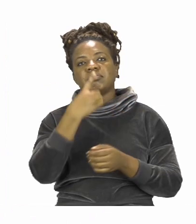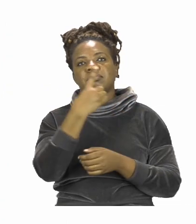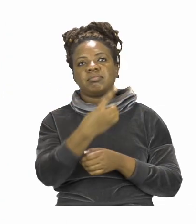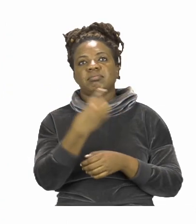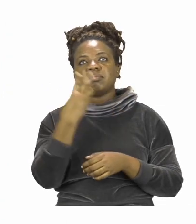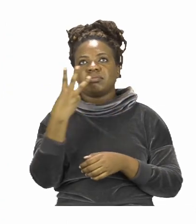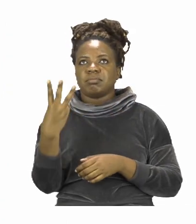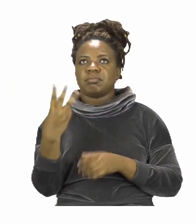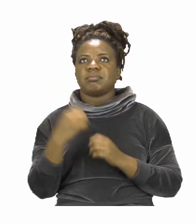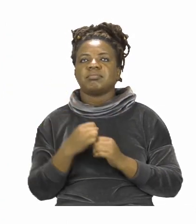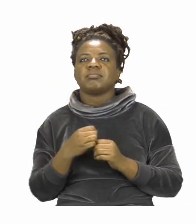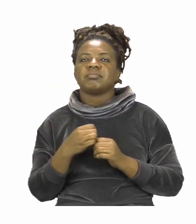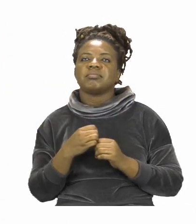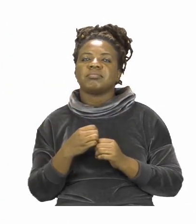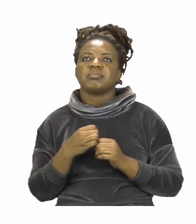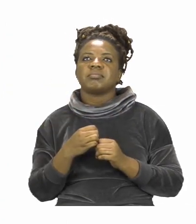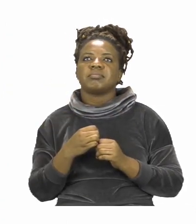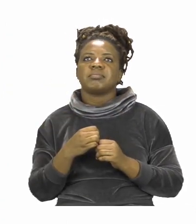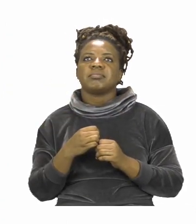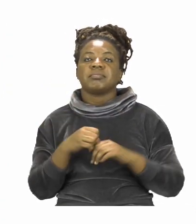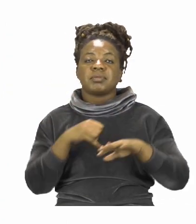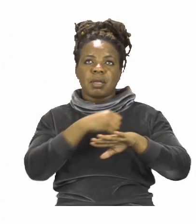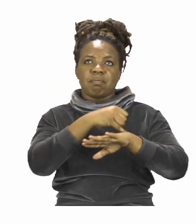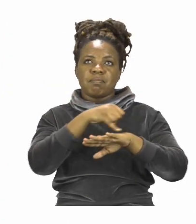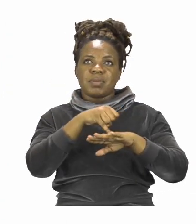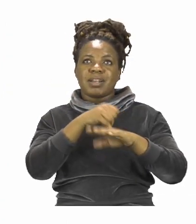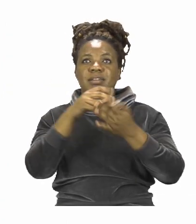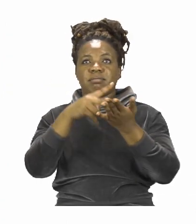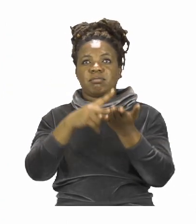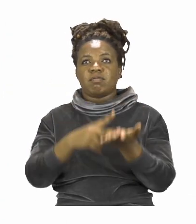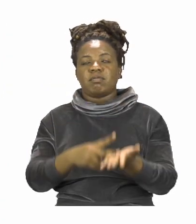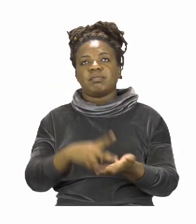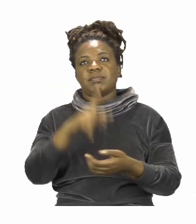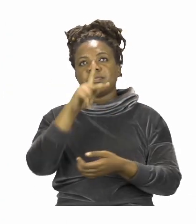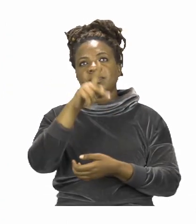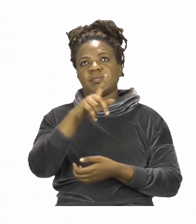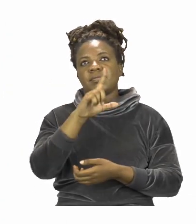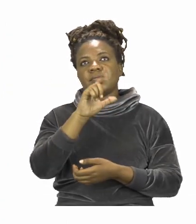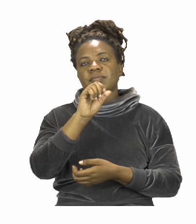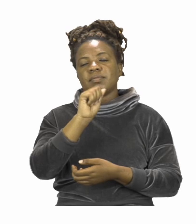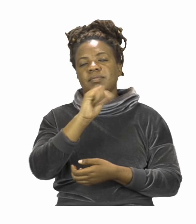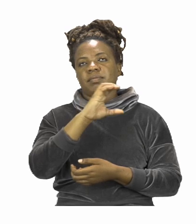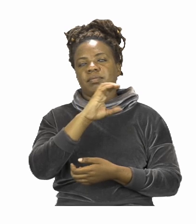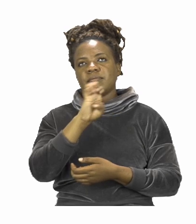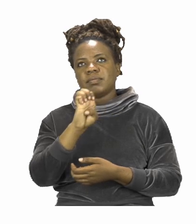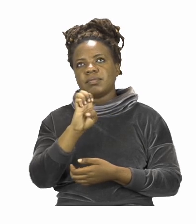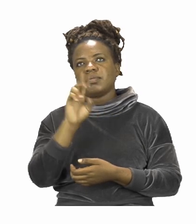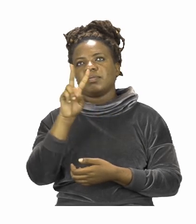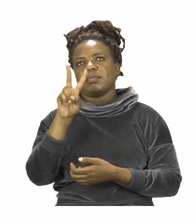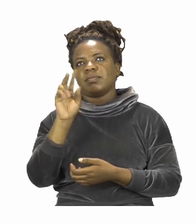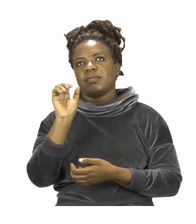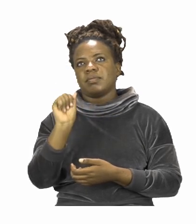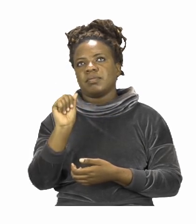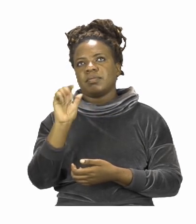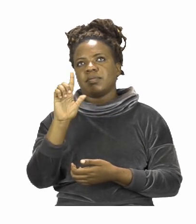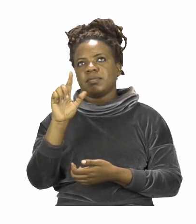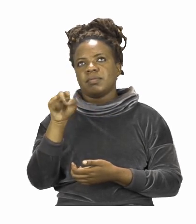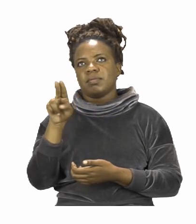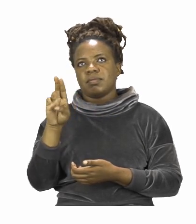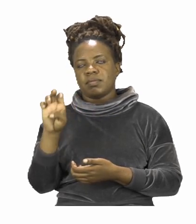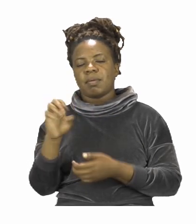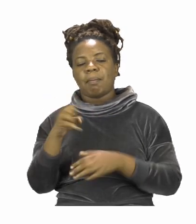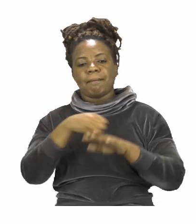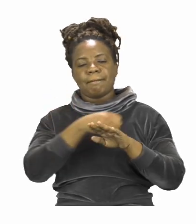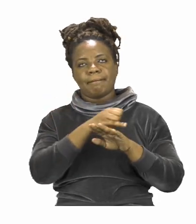page 13, we are moving on to place values. Now, a place value is, we all know,